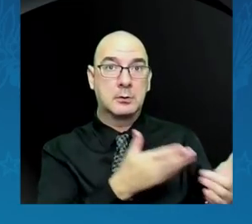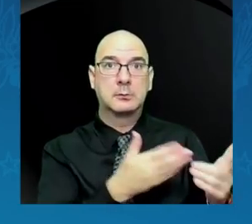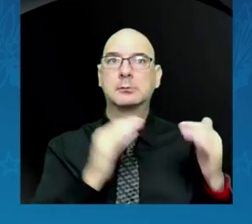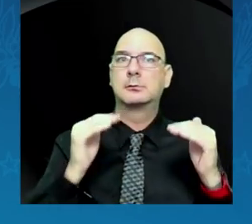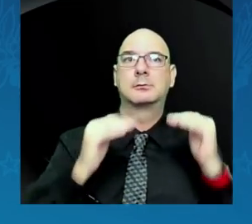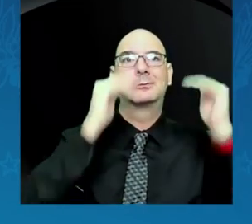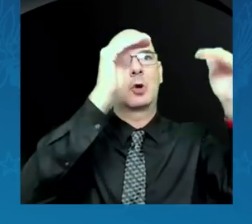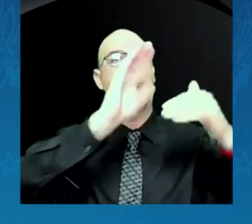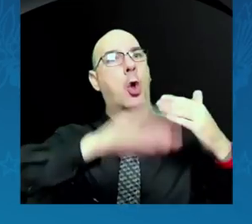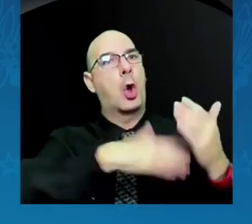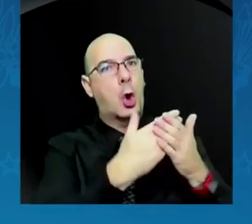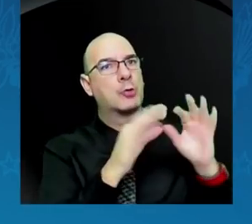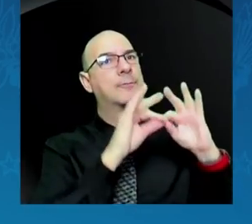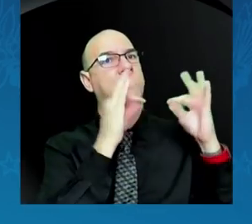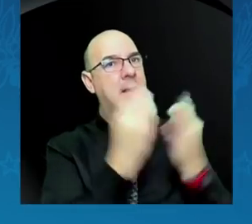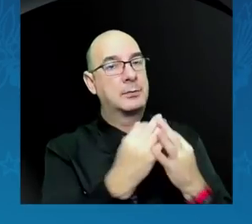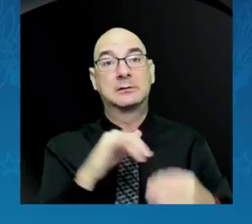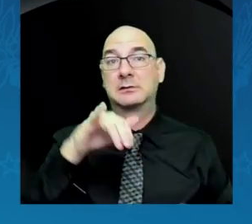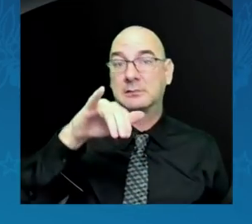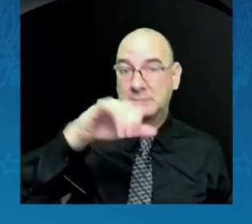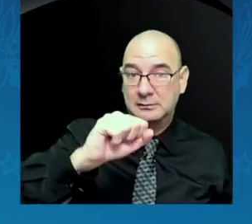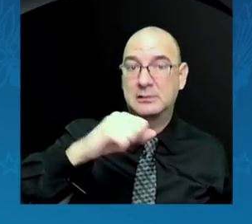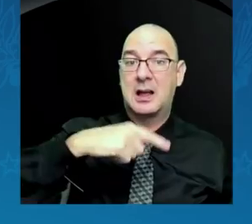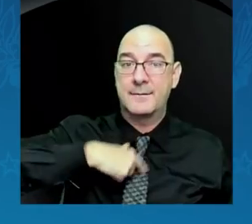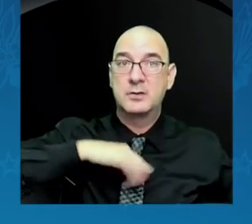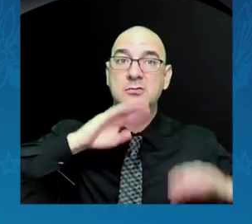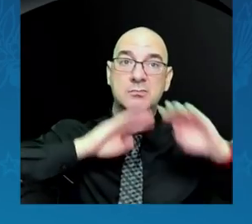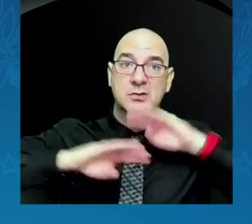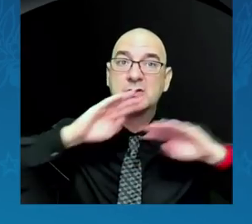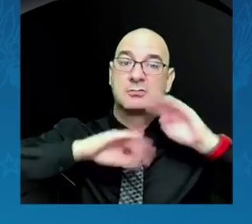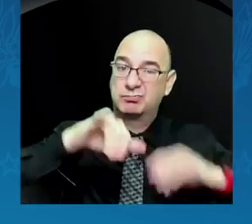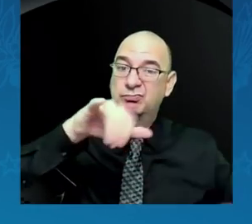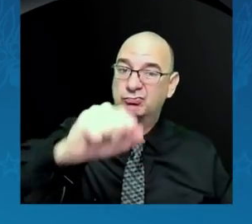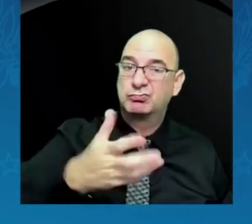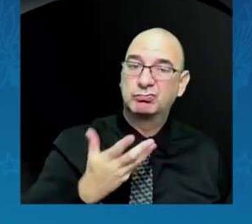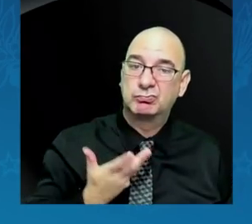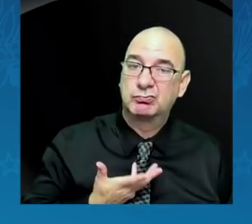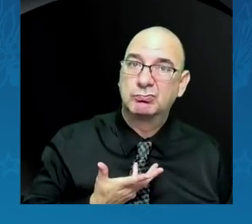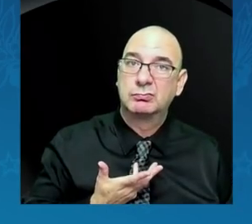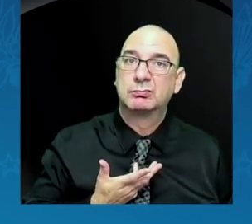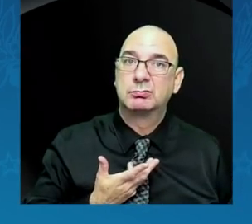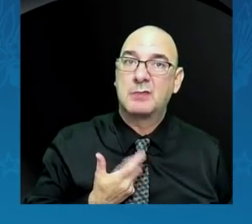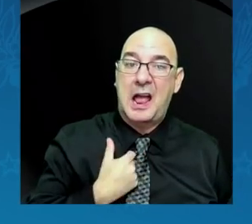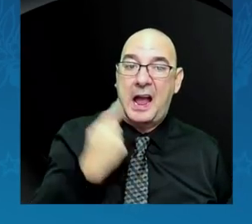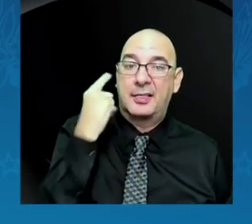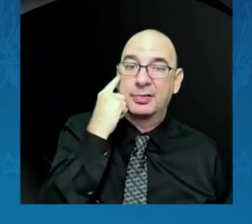frustrated. And it is, I think, a shame